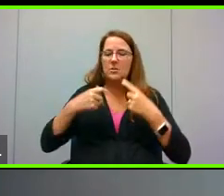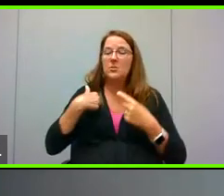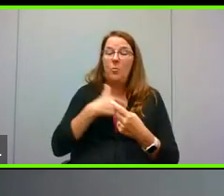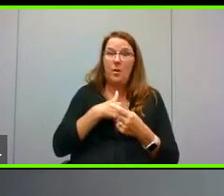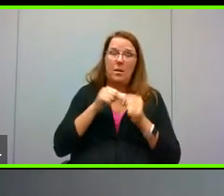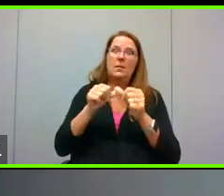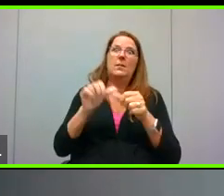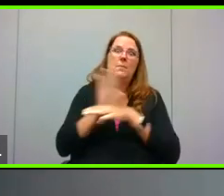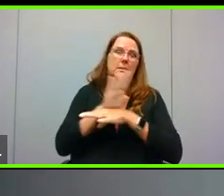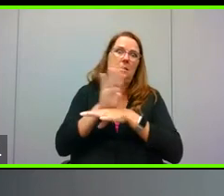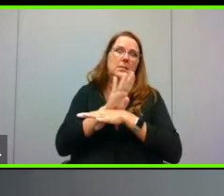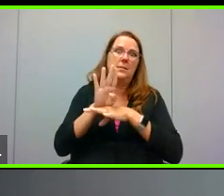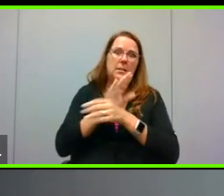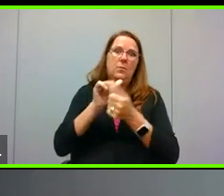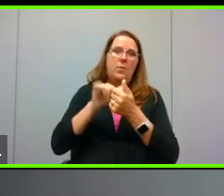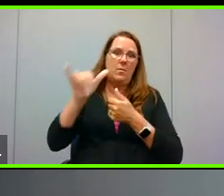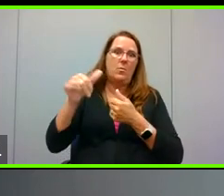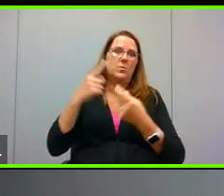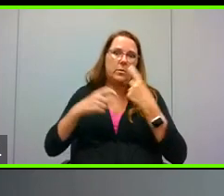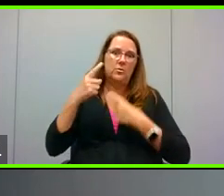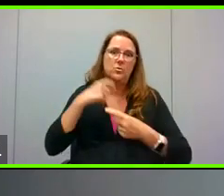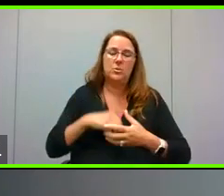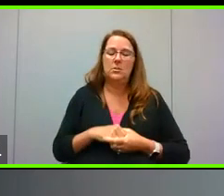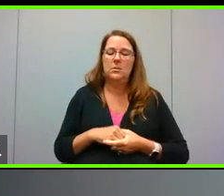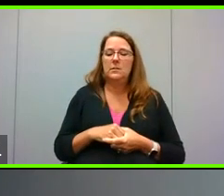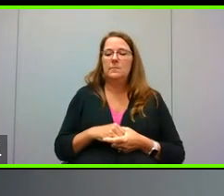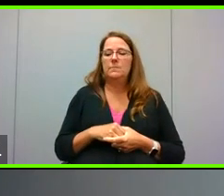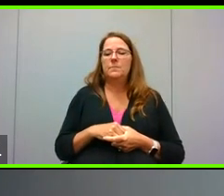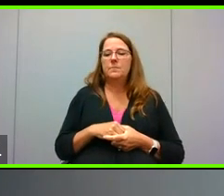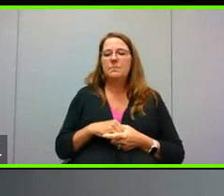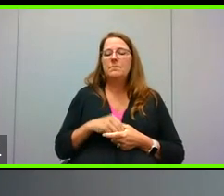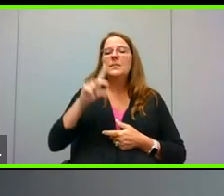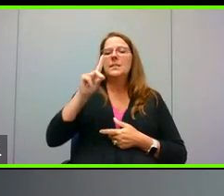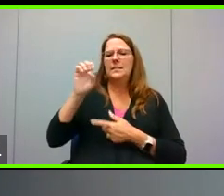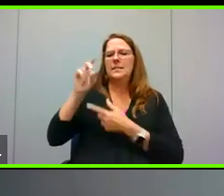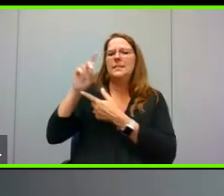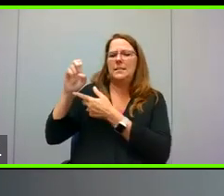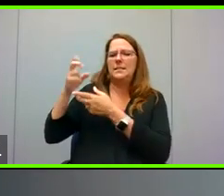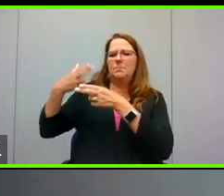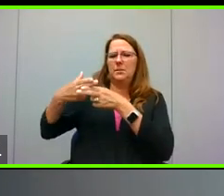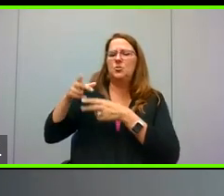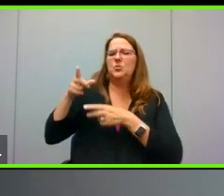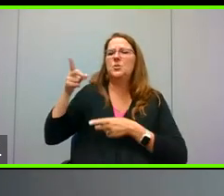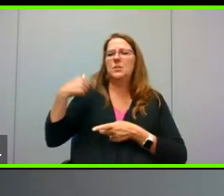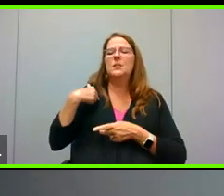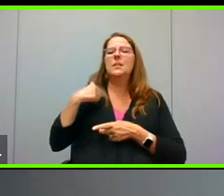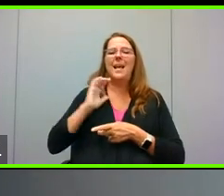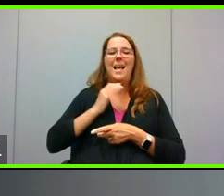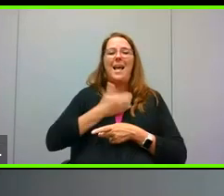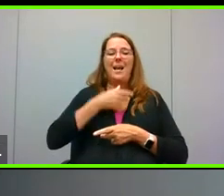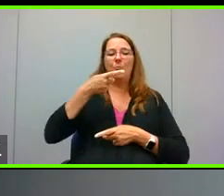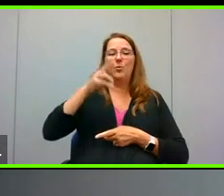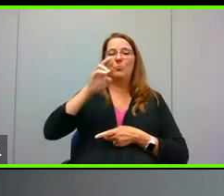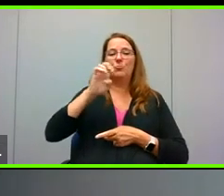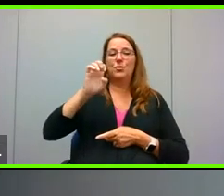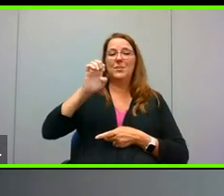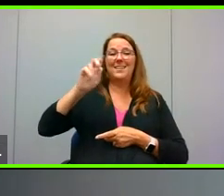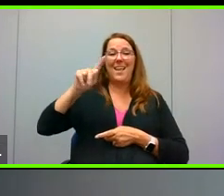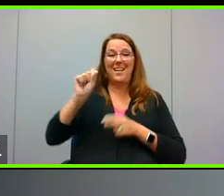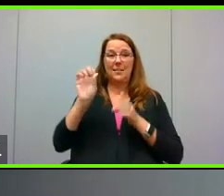that. And as Dee Dee mentioned, we did shift our pre-ETS offerings